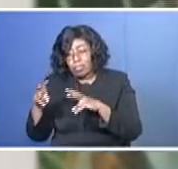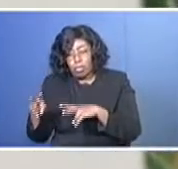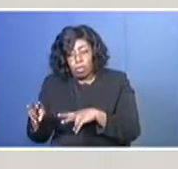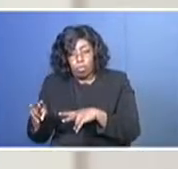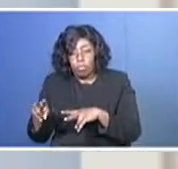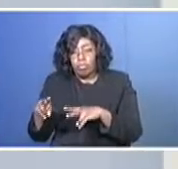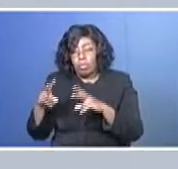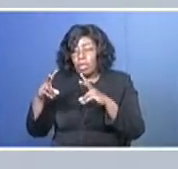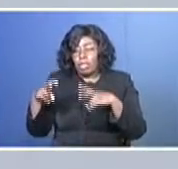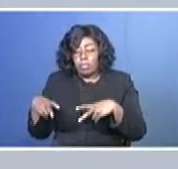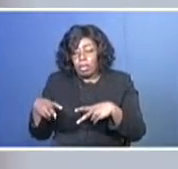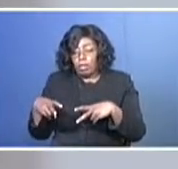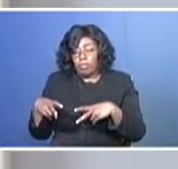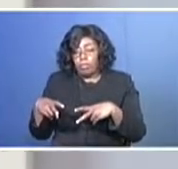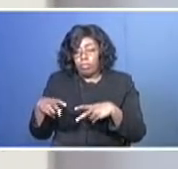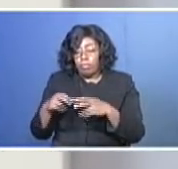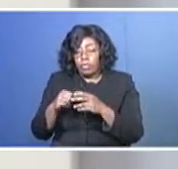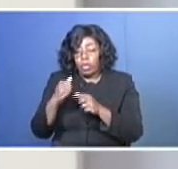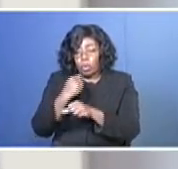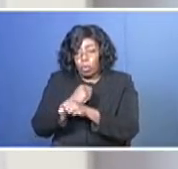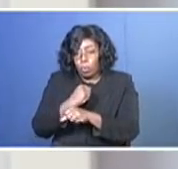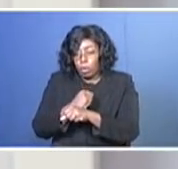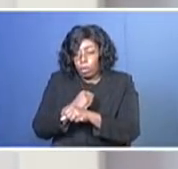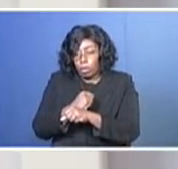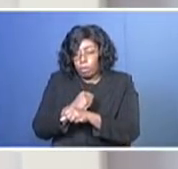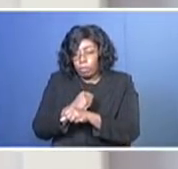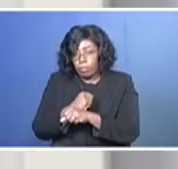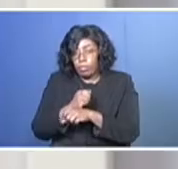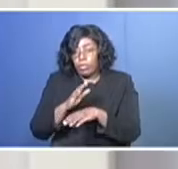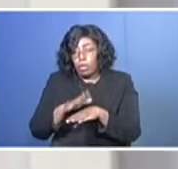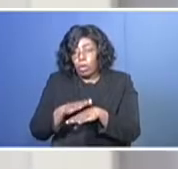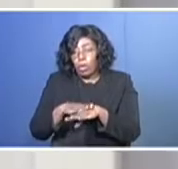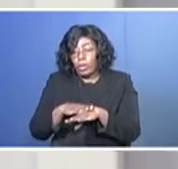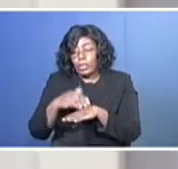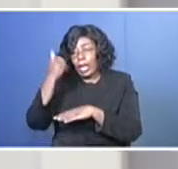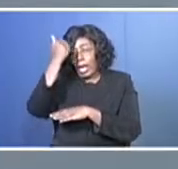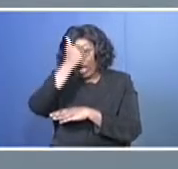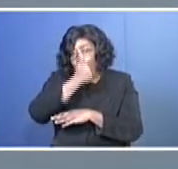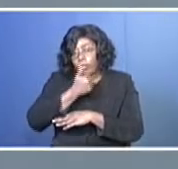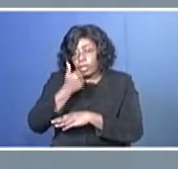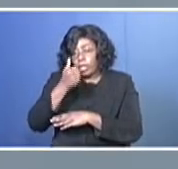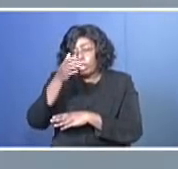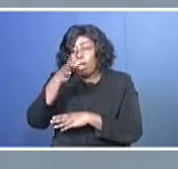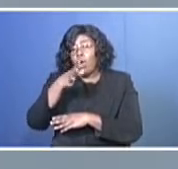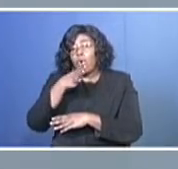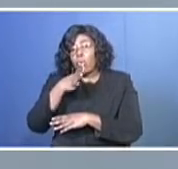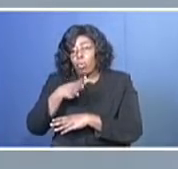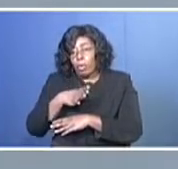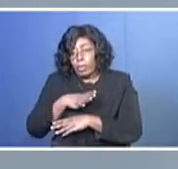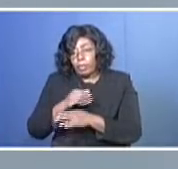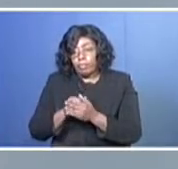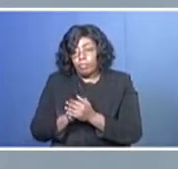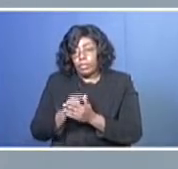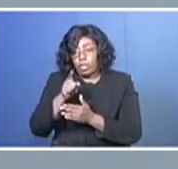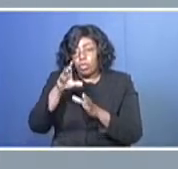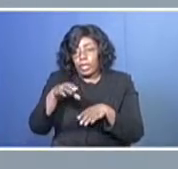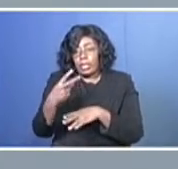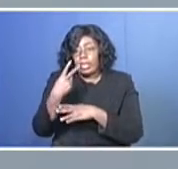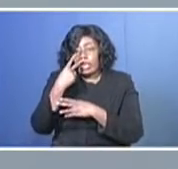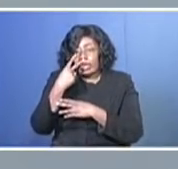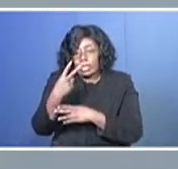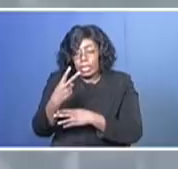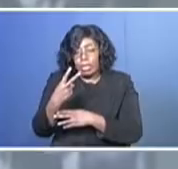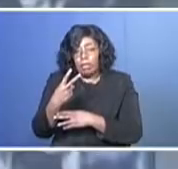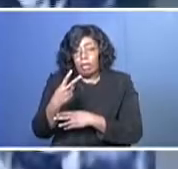the exoticized and sexualized gaze placed on Afro-Caribbean women. You'd see in the background that I introduced motifs